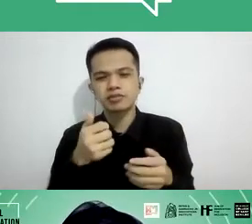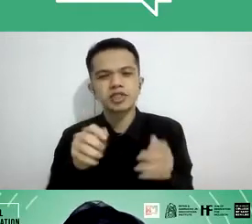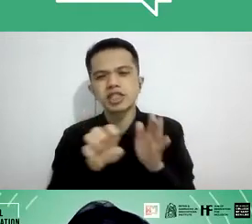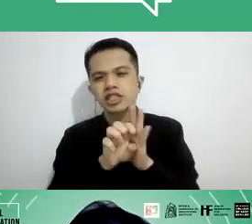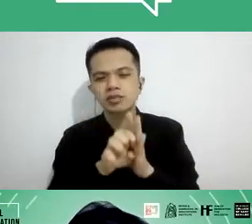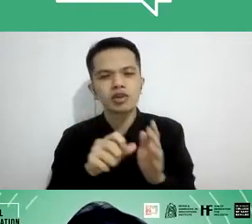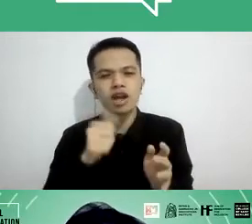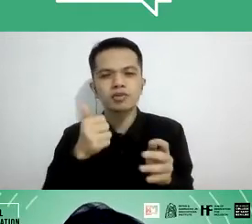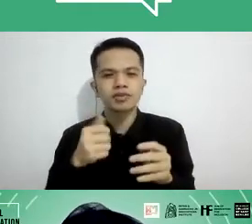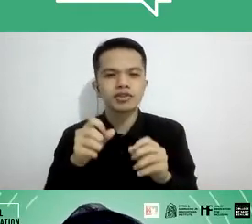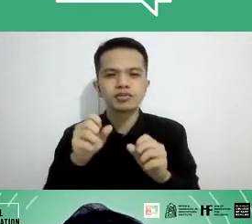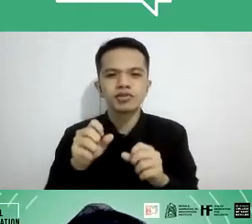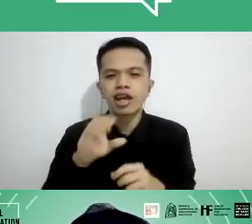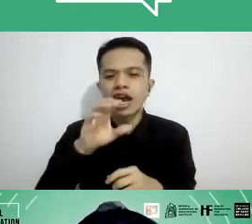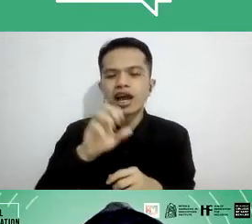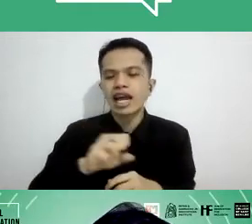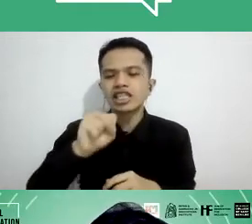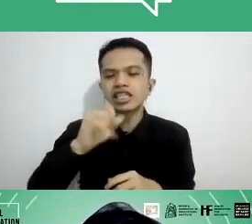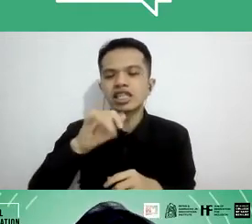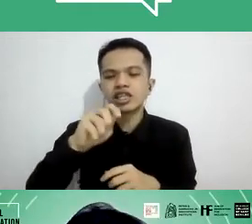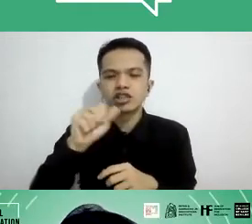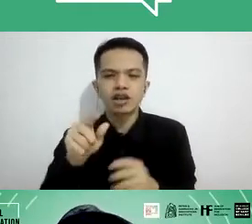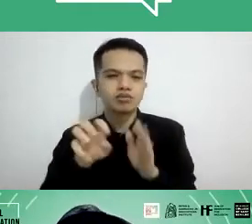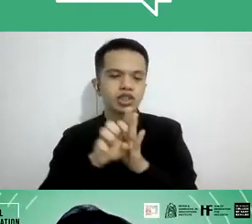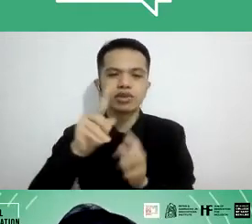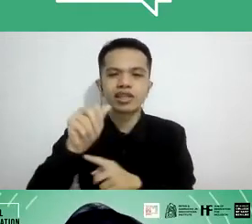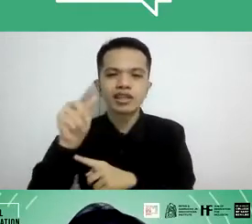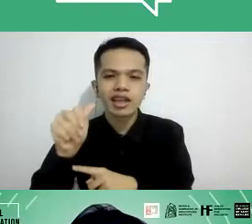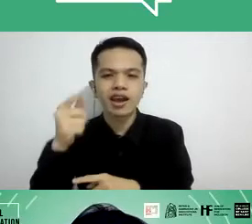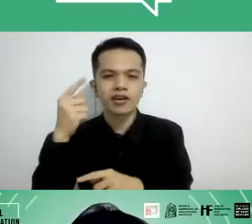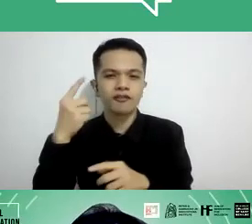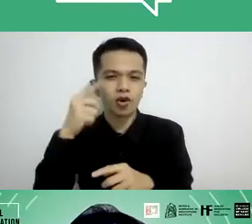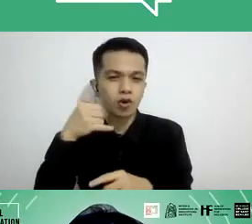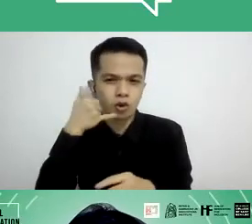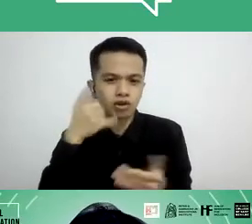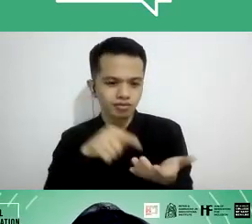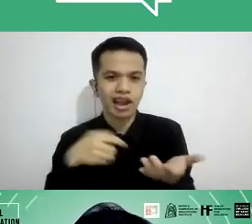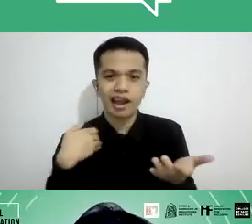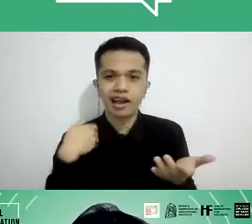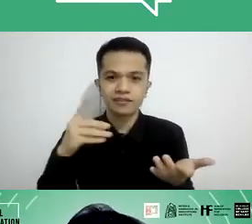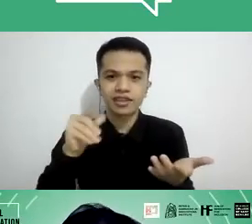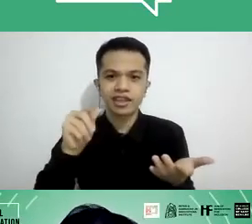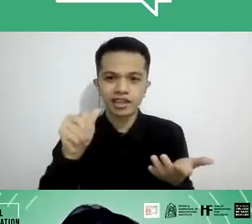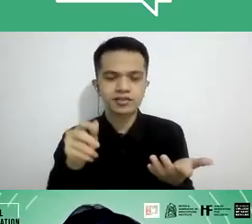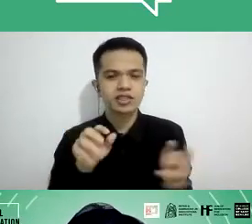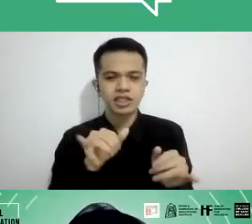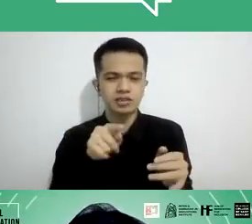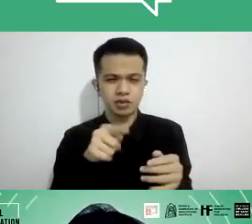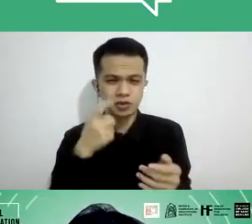to signal, which means either for mobile data or for calling, and it promotes that usage. And if you